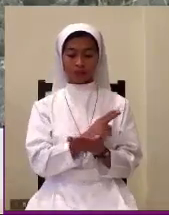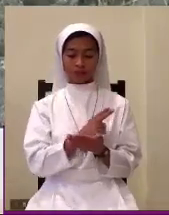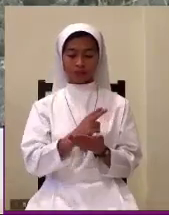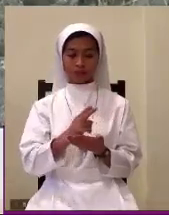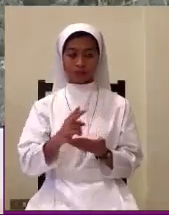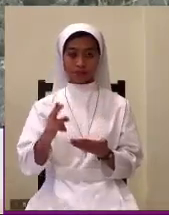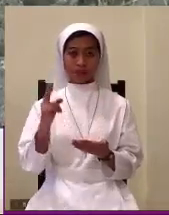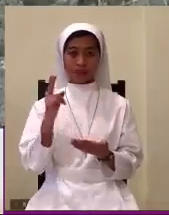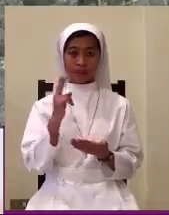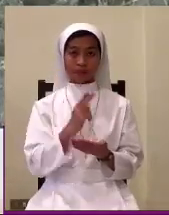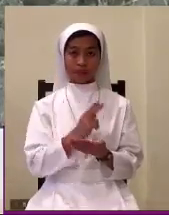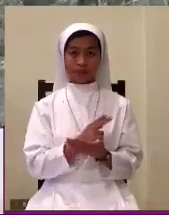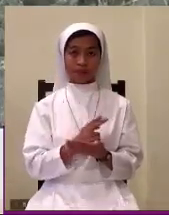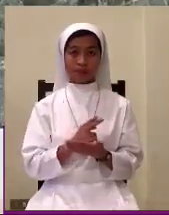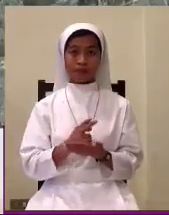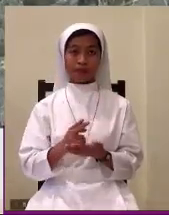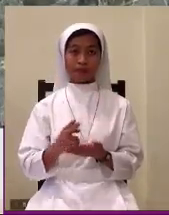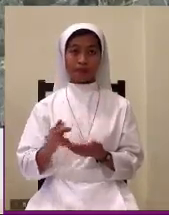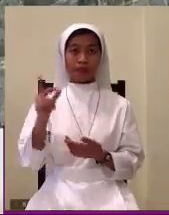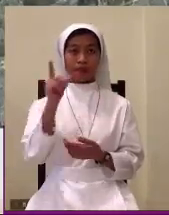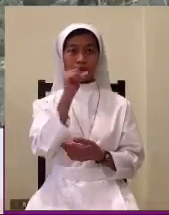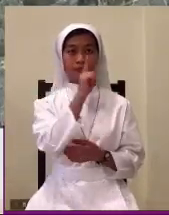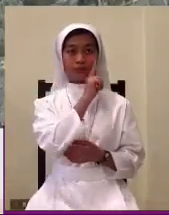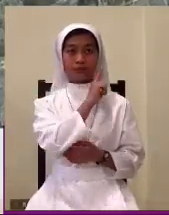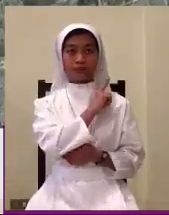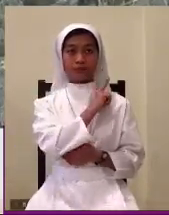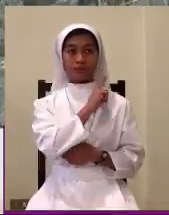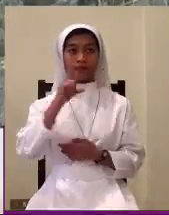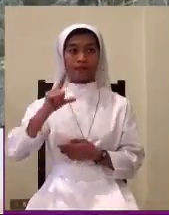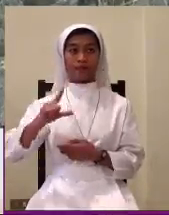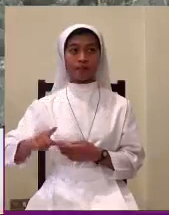Banal, banal ang